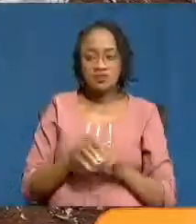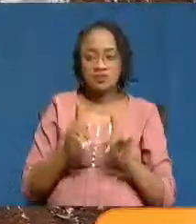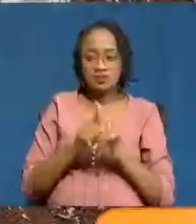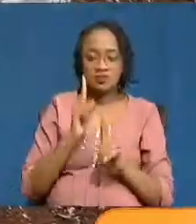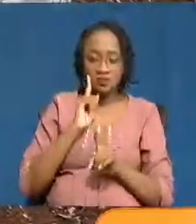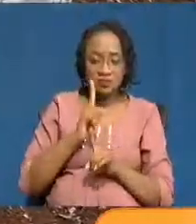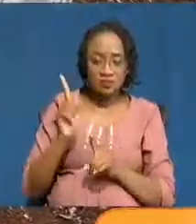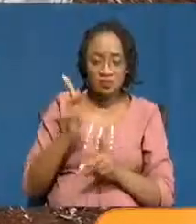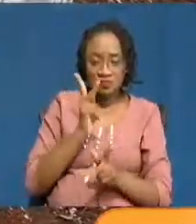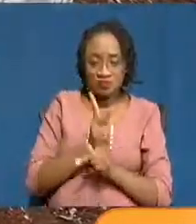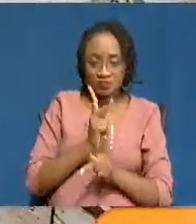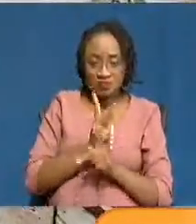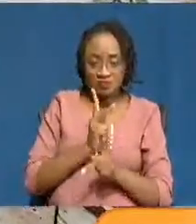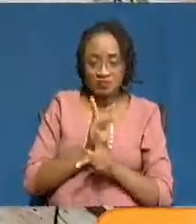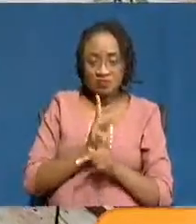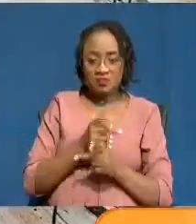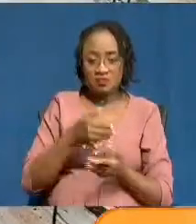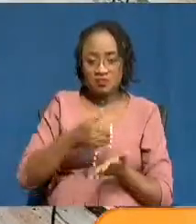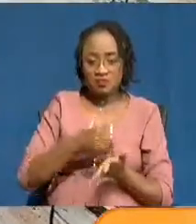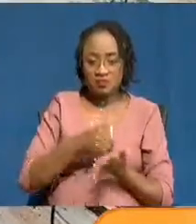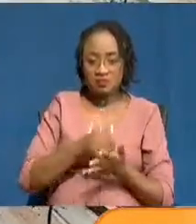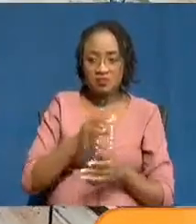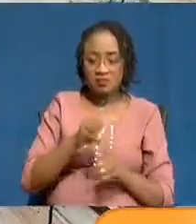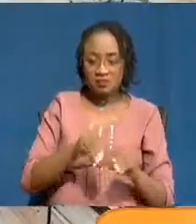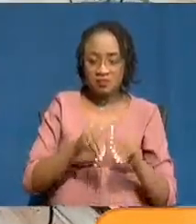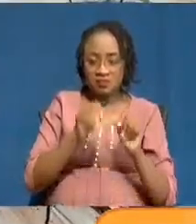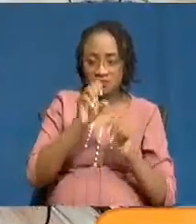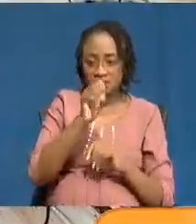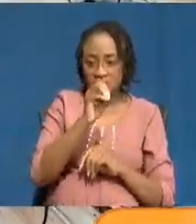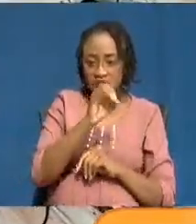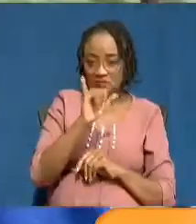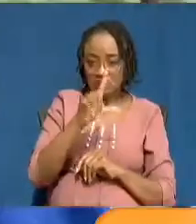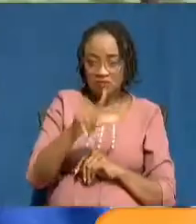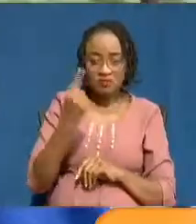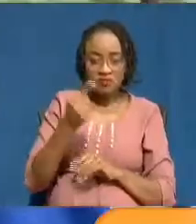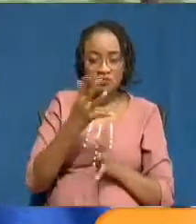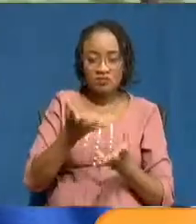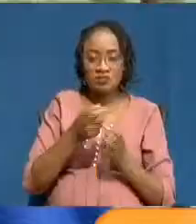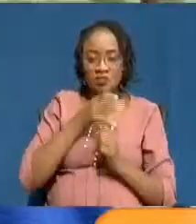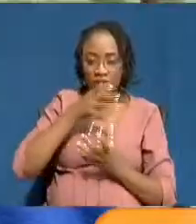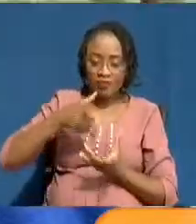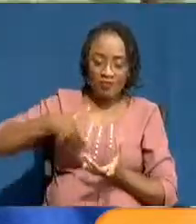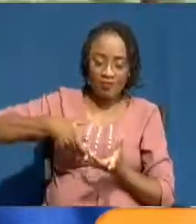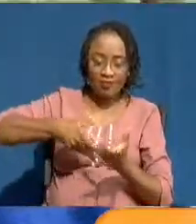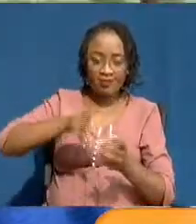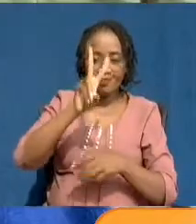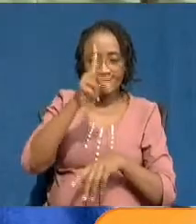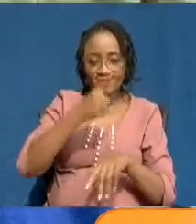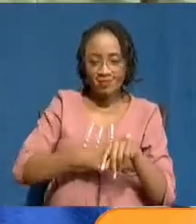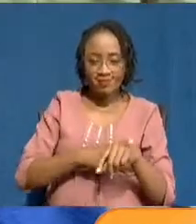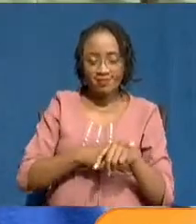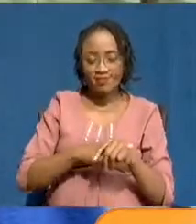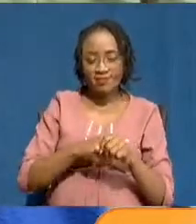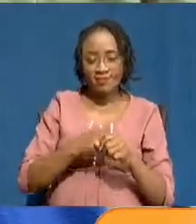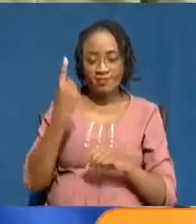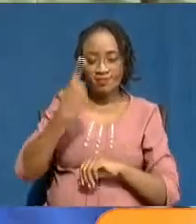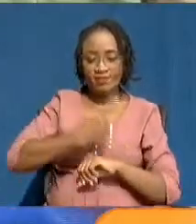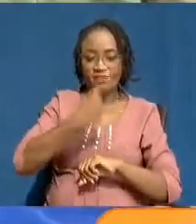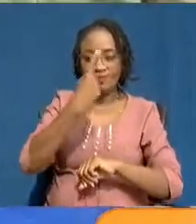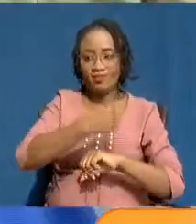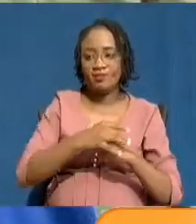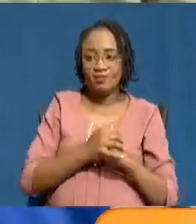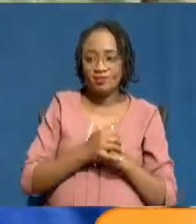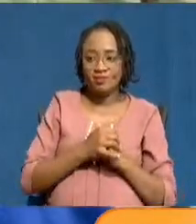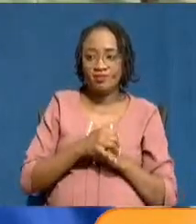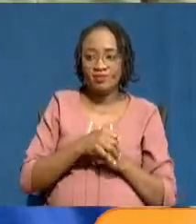in the soil, meaning she only needs to water twice a day. Imenisaidia sana kwa sababu mimi nafanyanga tu vitu vingine